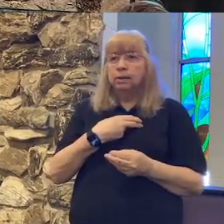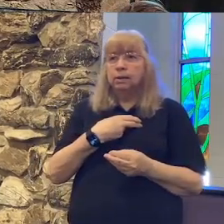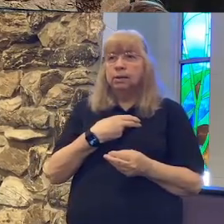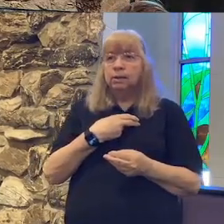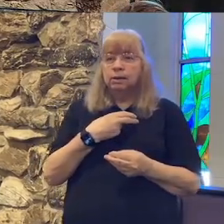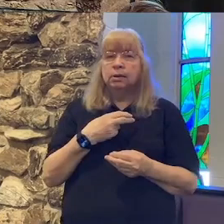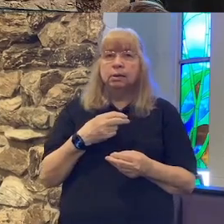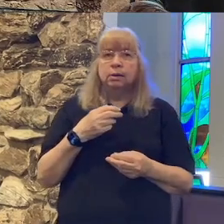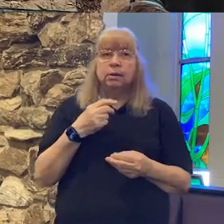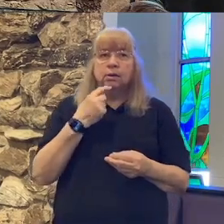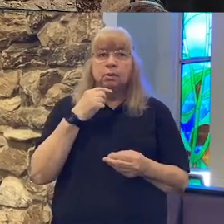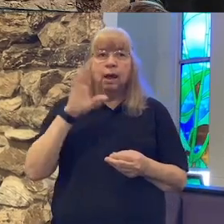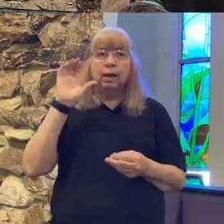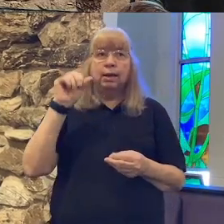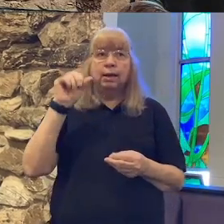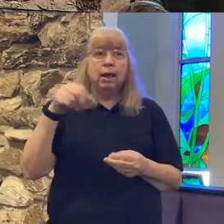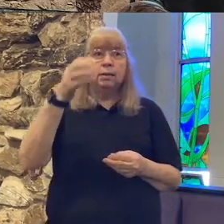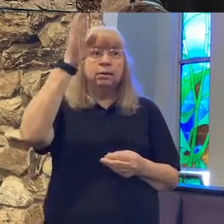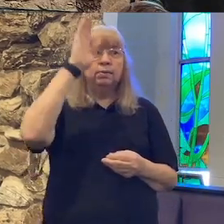Say yes to God.